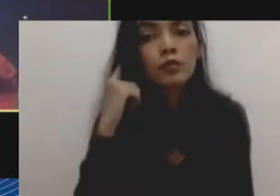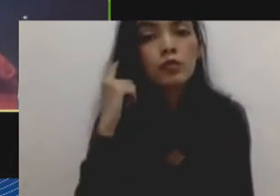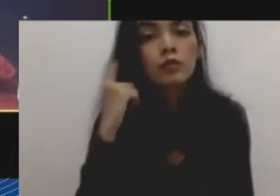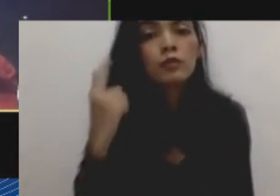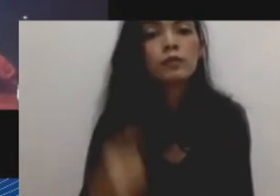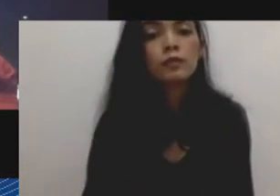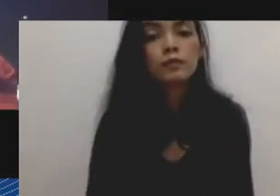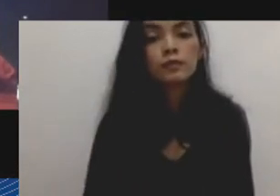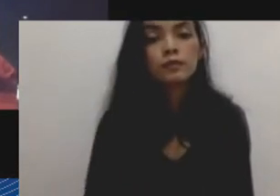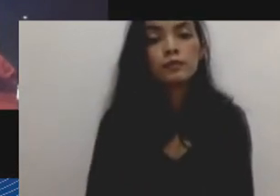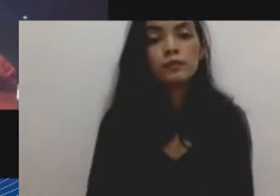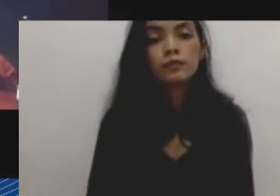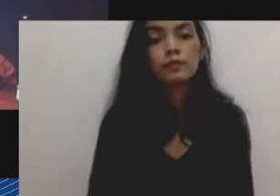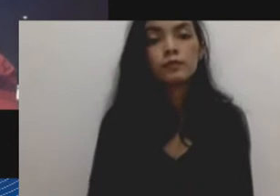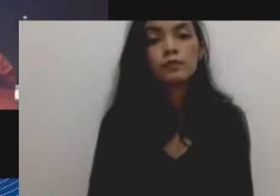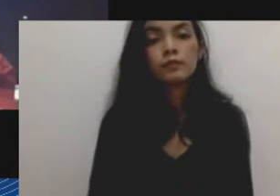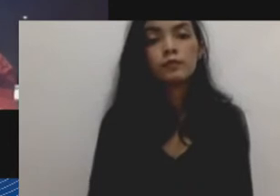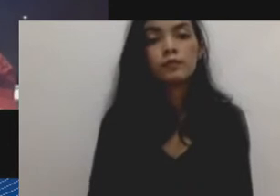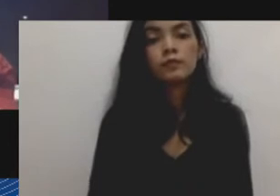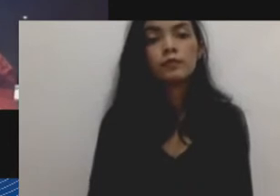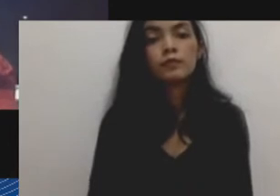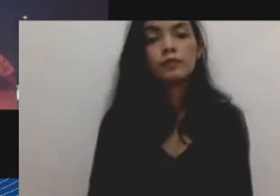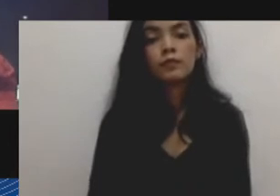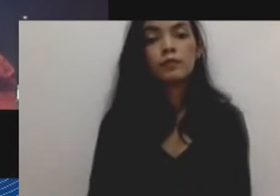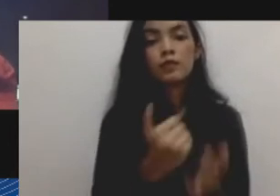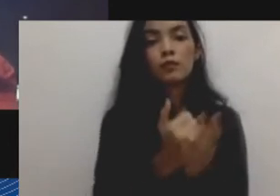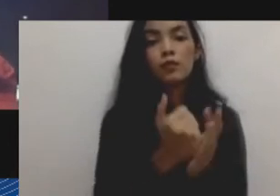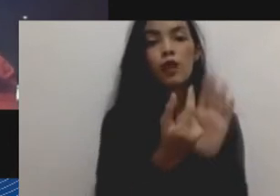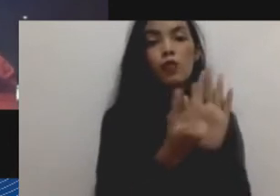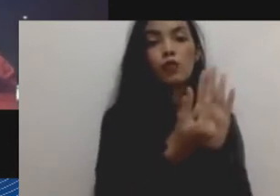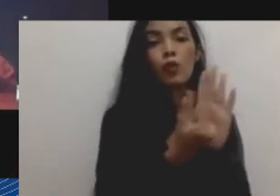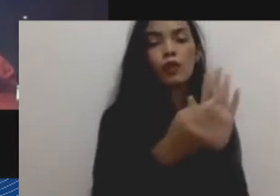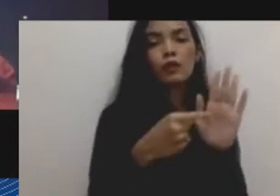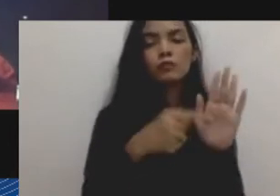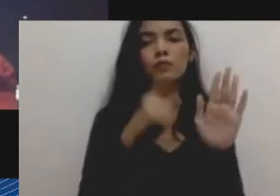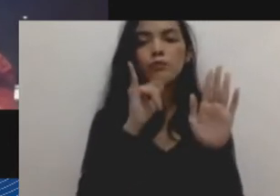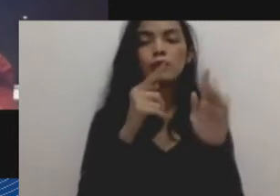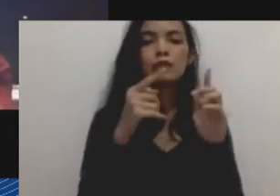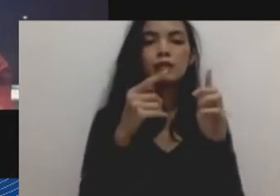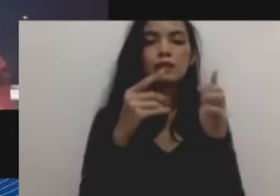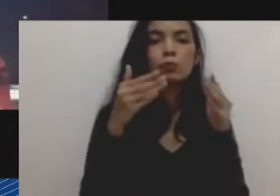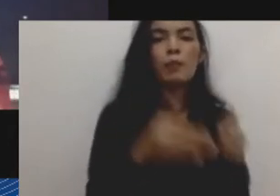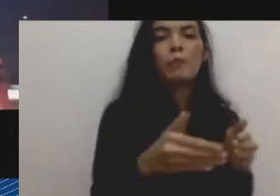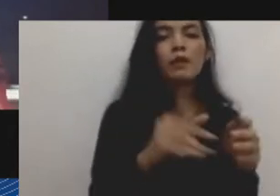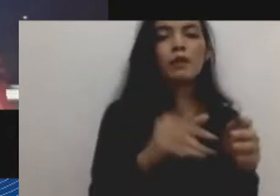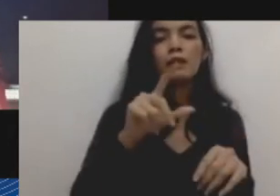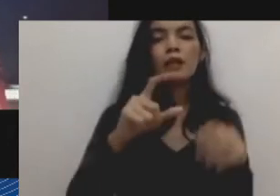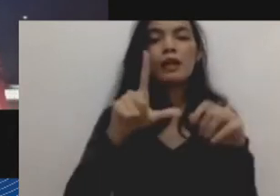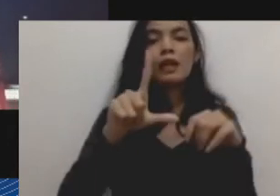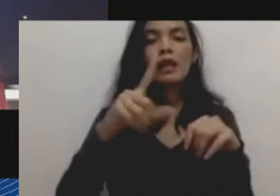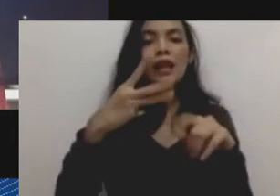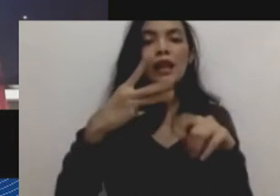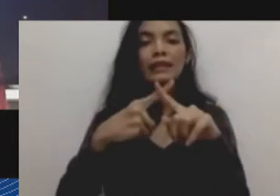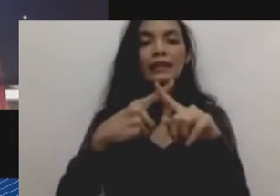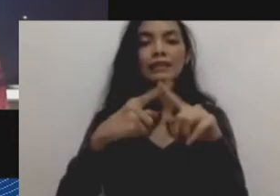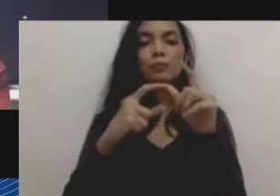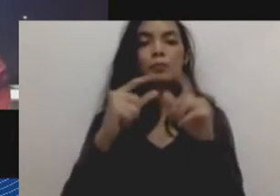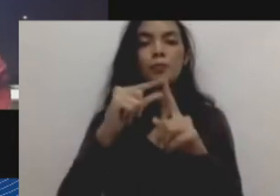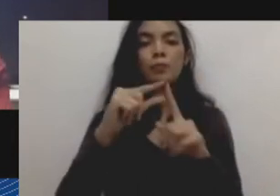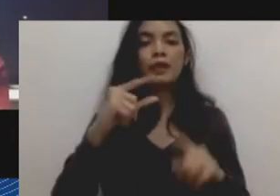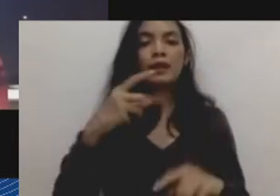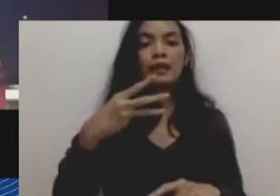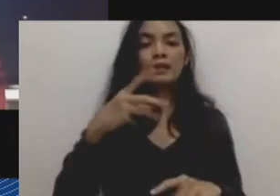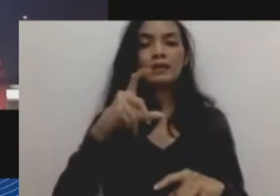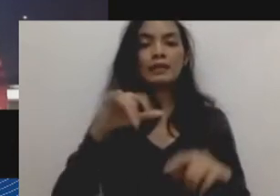have the, this is, it's not the leg specialist, but we have still have the law, undang-undang KUHP ya.